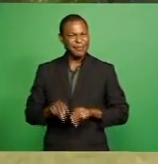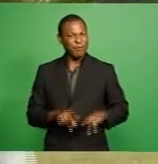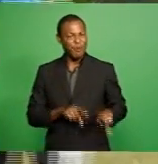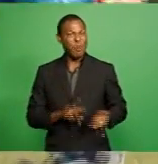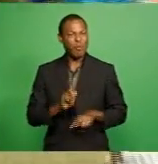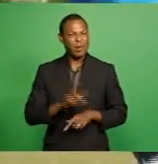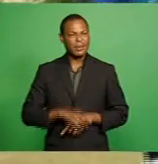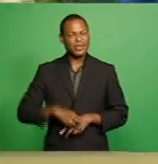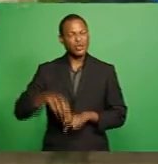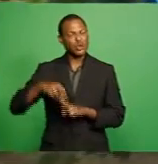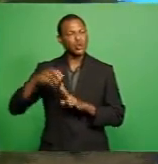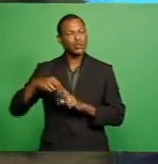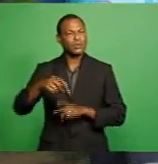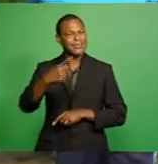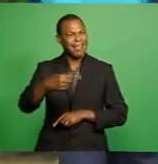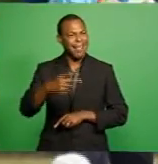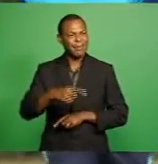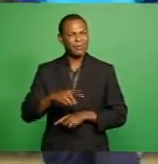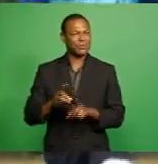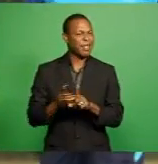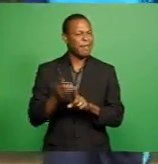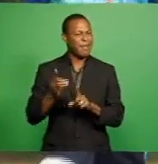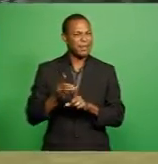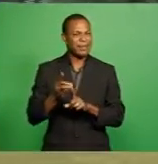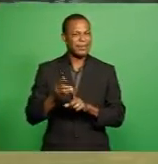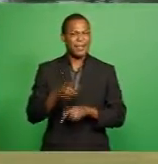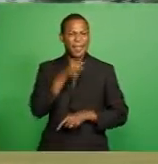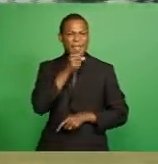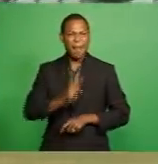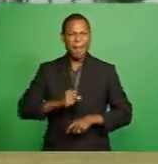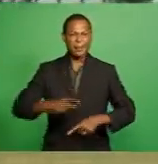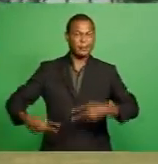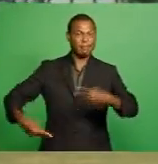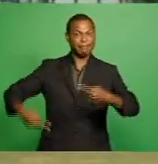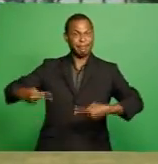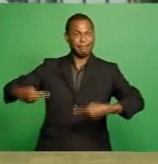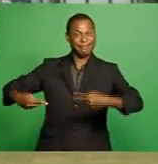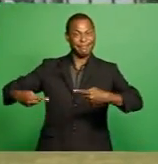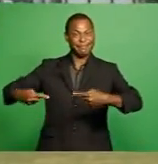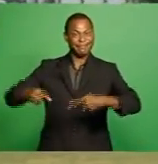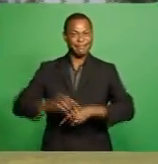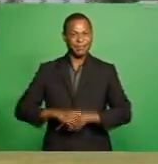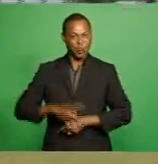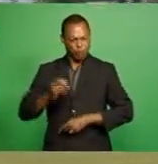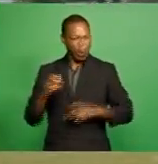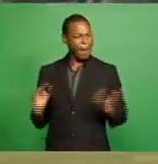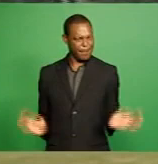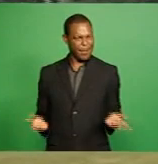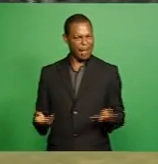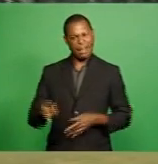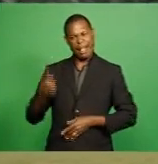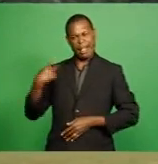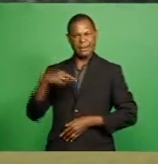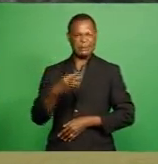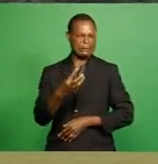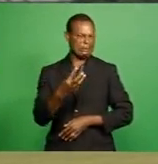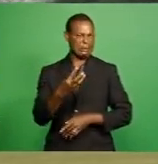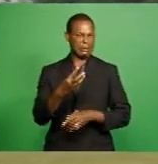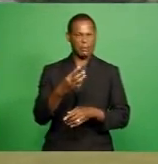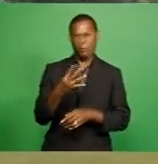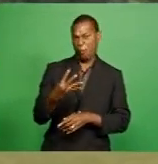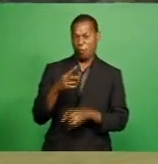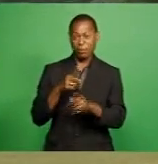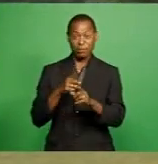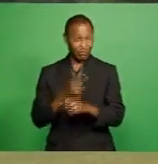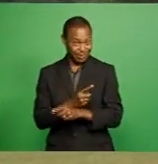to play as Suva development in the men's competition. So they've been playing for the last 3-4 weeks. Been doing